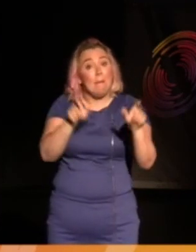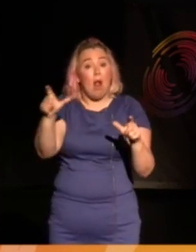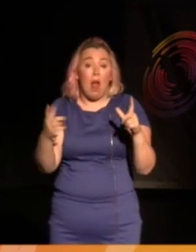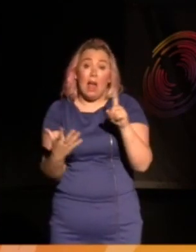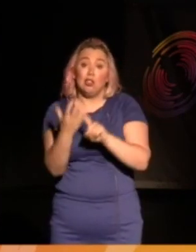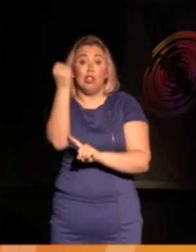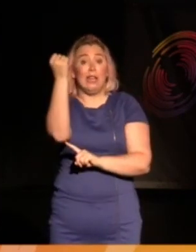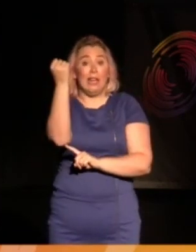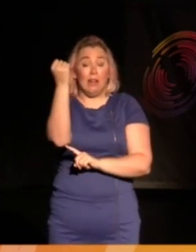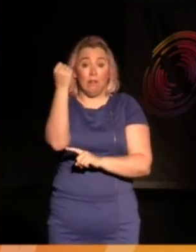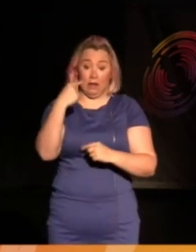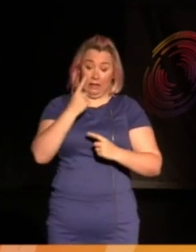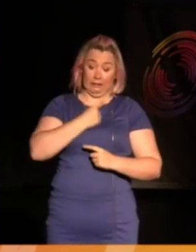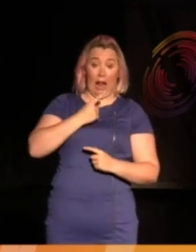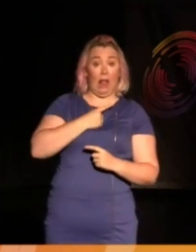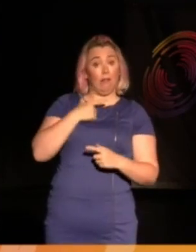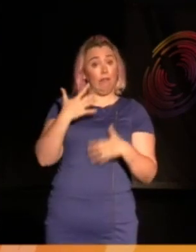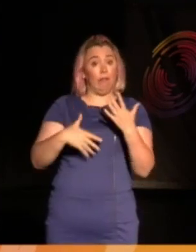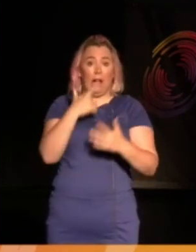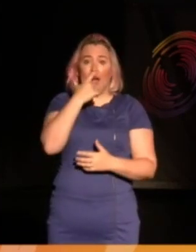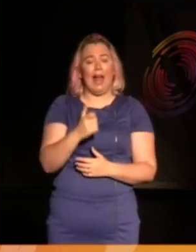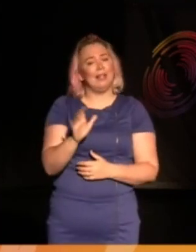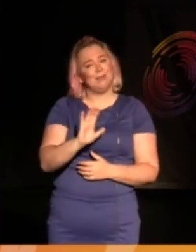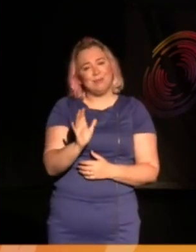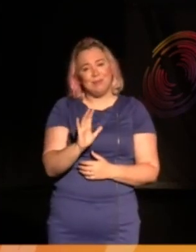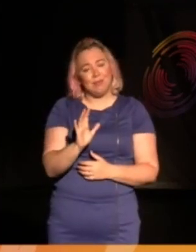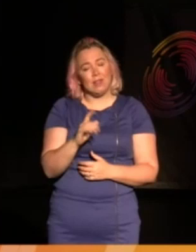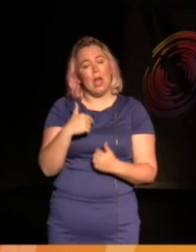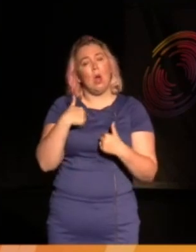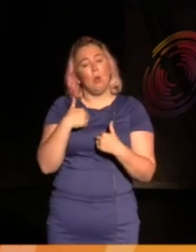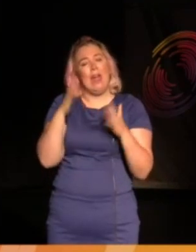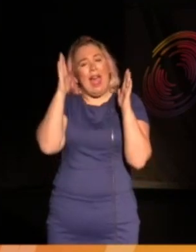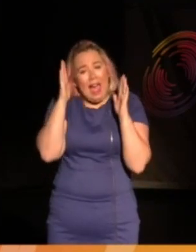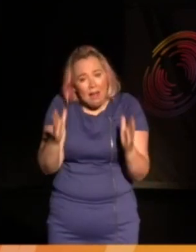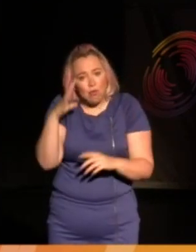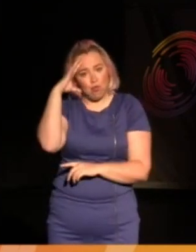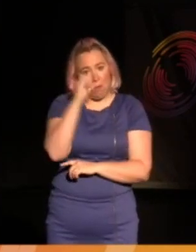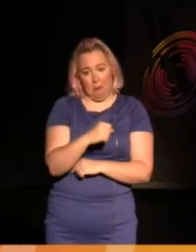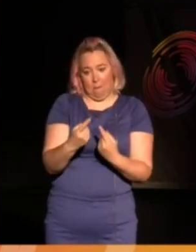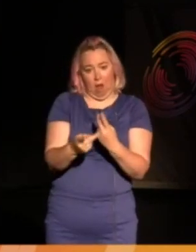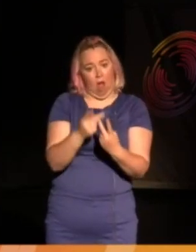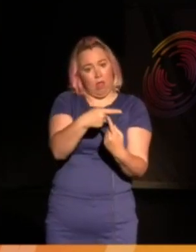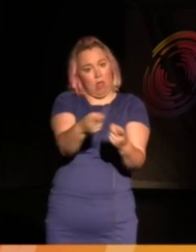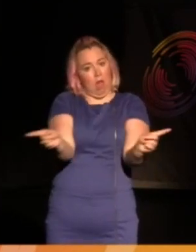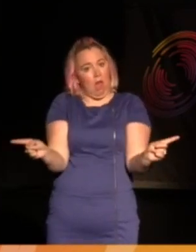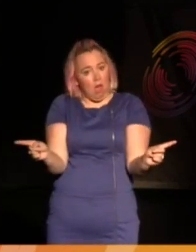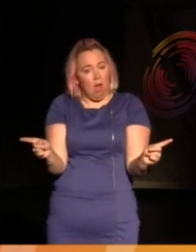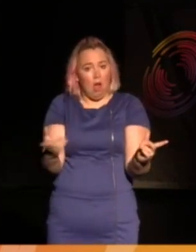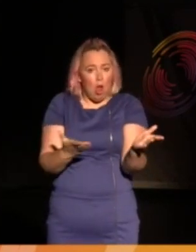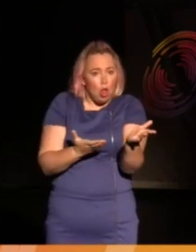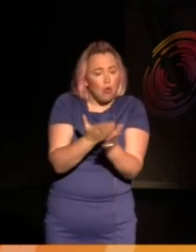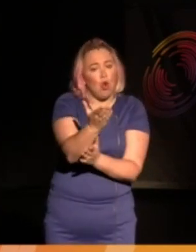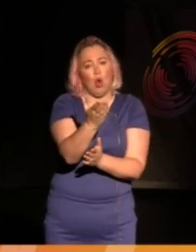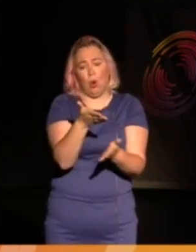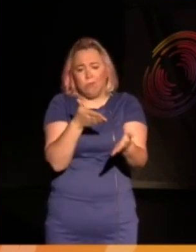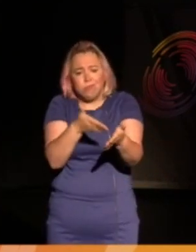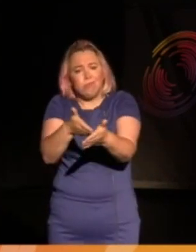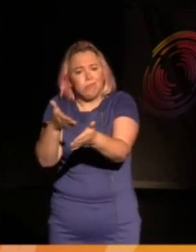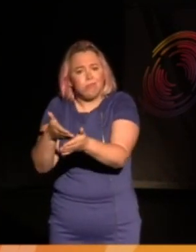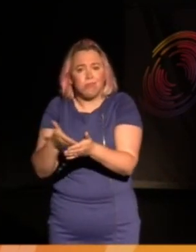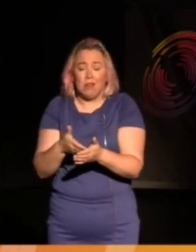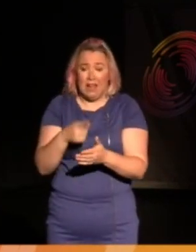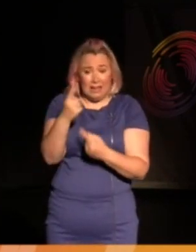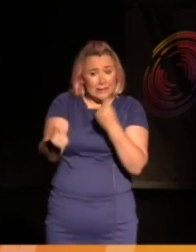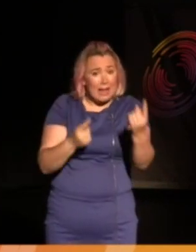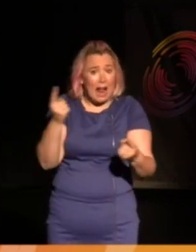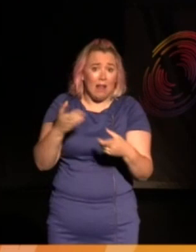the product of their own genius. It simply acknowledges that there have been others who are similarly or were similarly able and